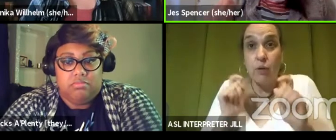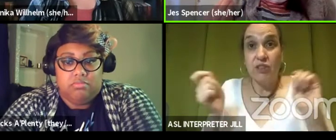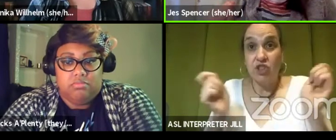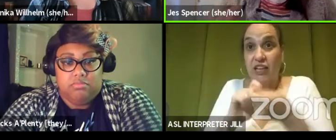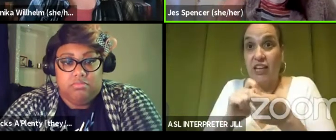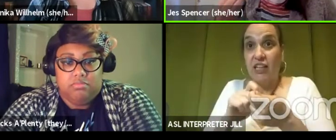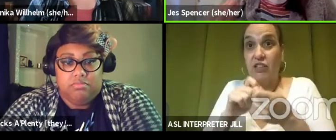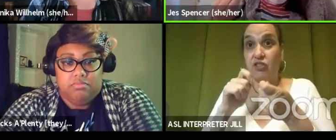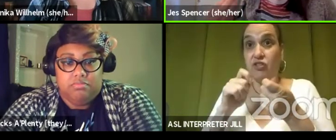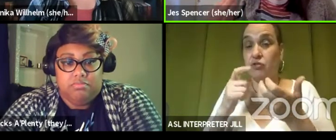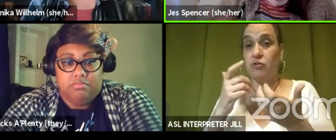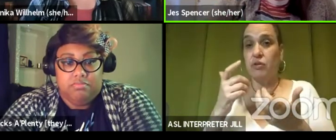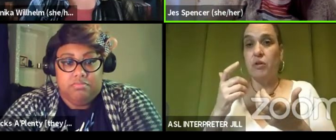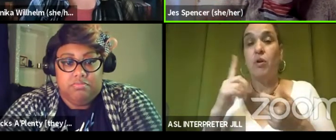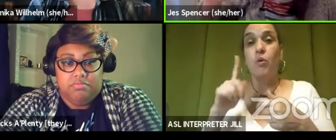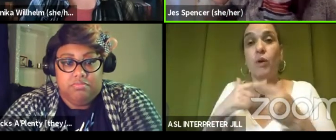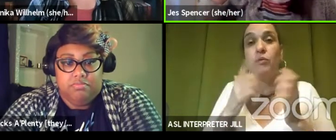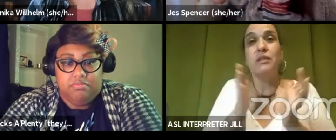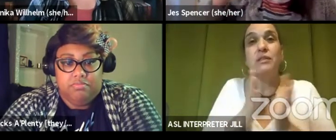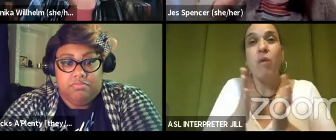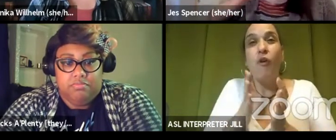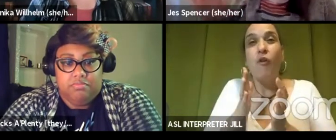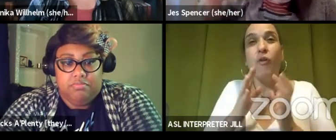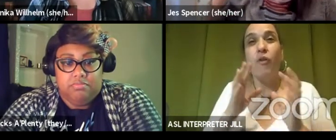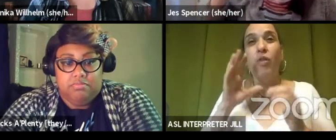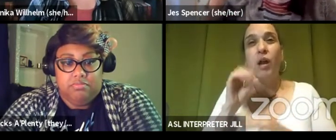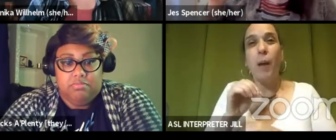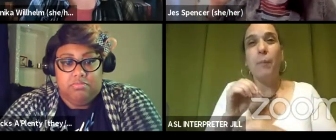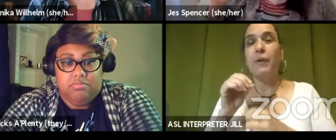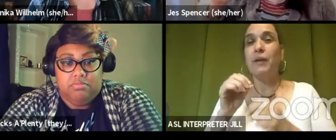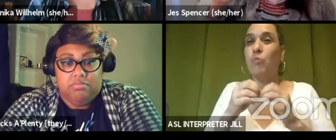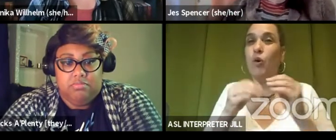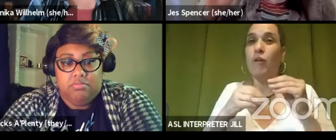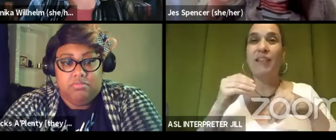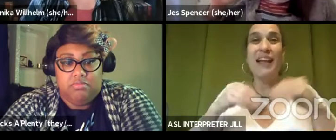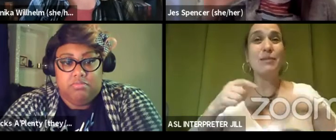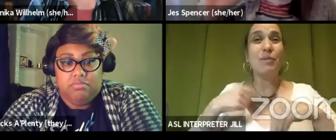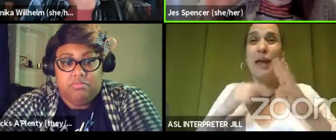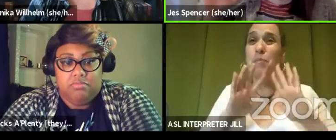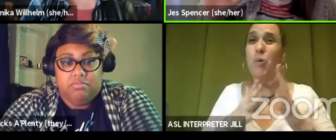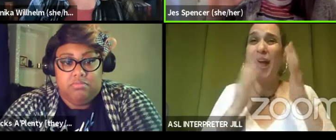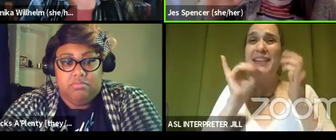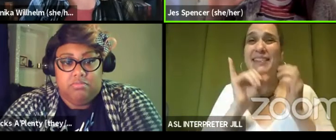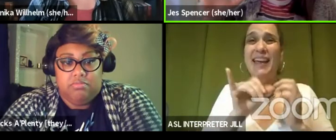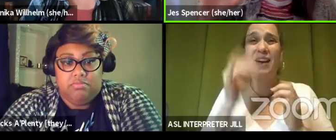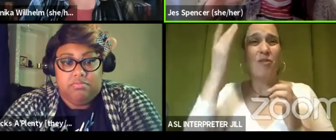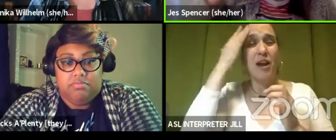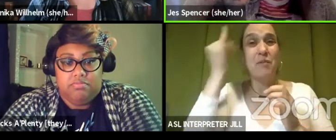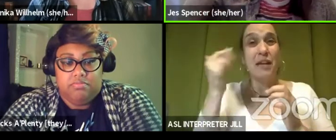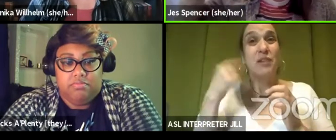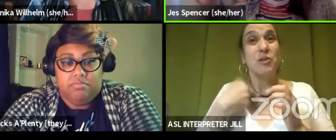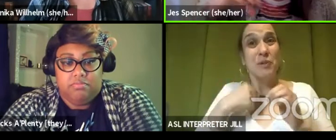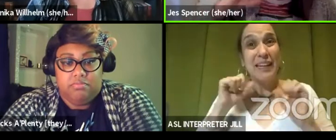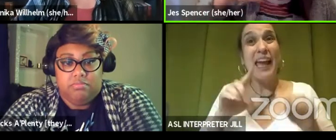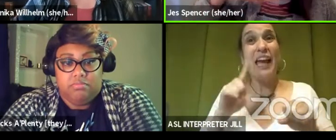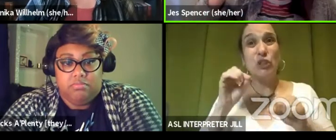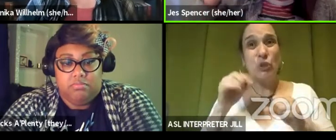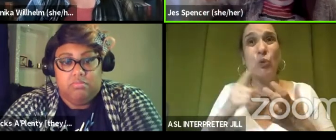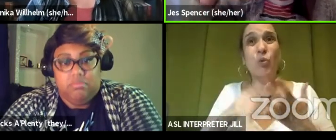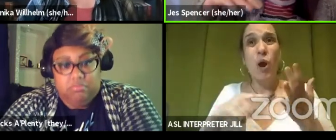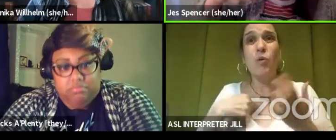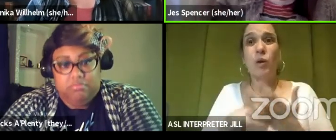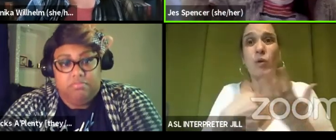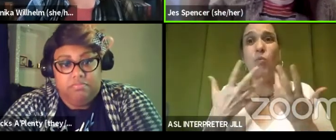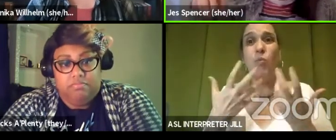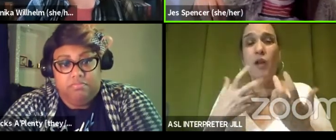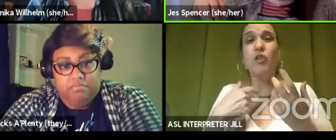the nimbleness of small companies, yeah, I just praise, because it's like, you can do what you want to do. You can assess, you can